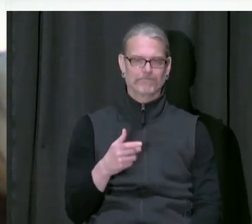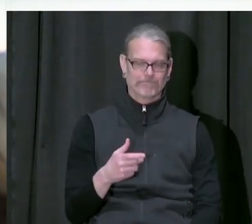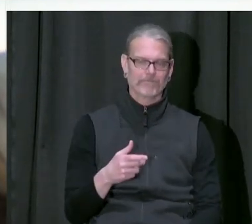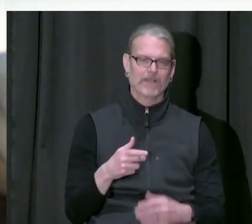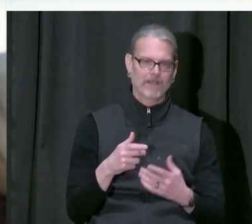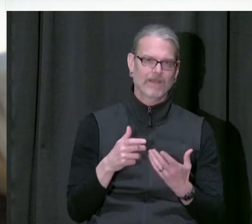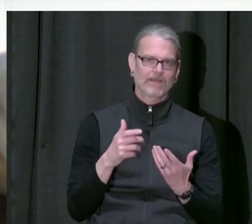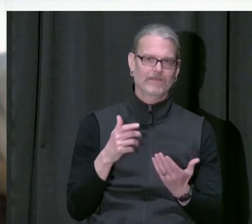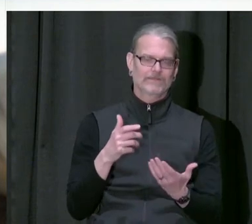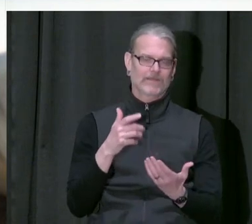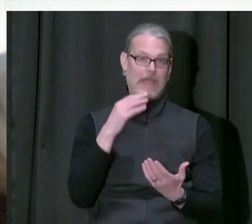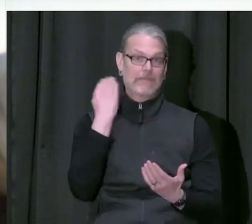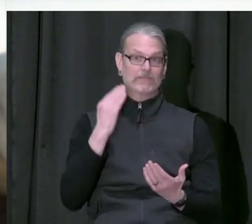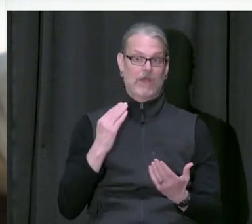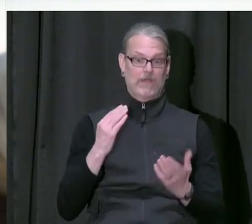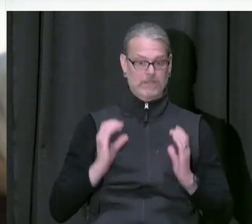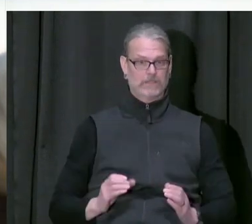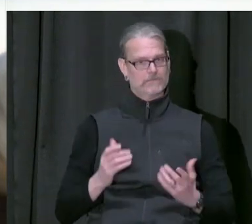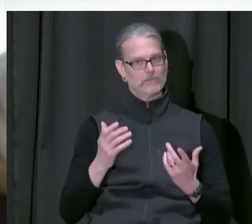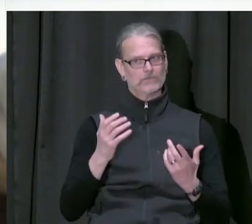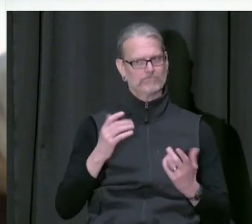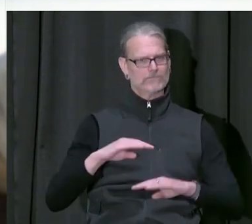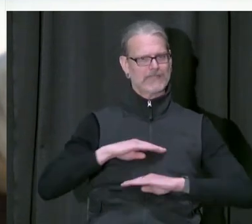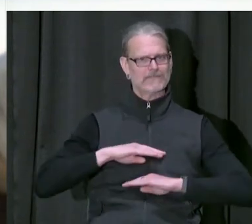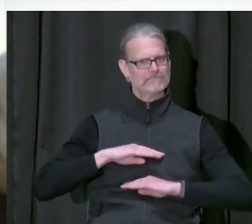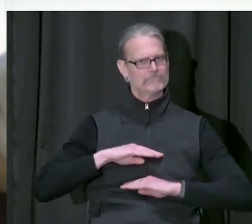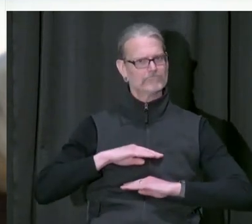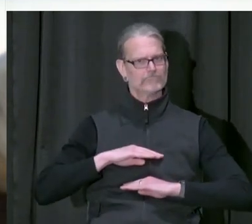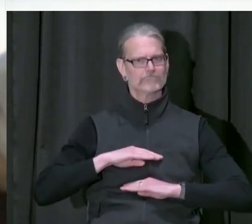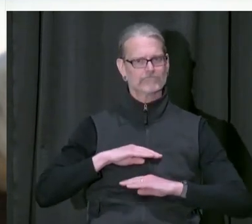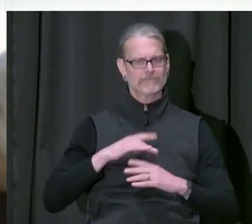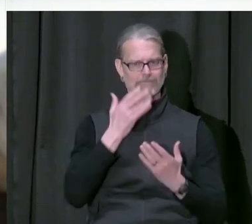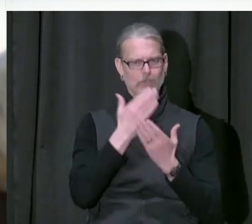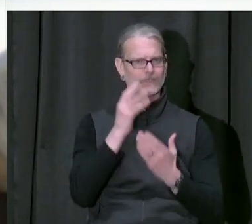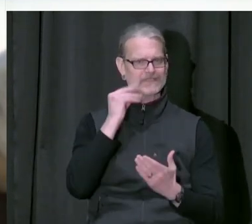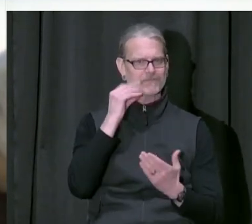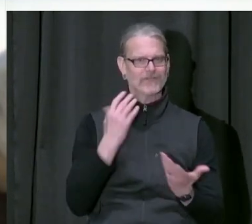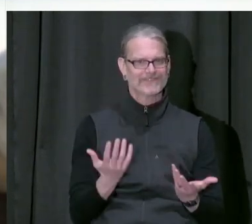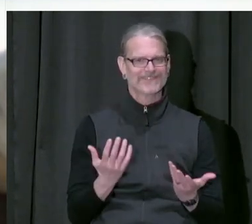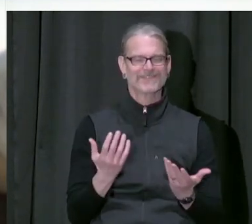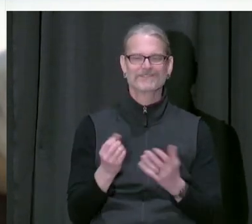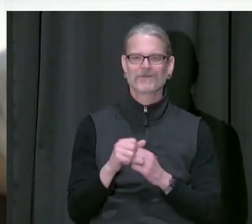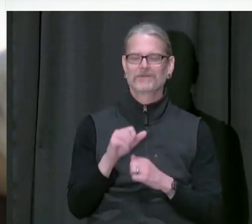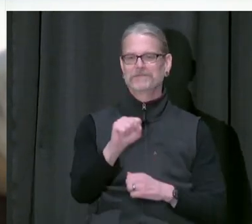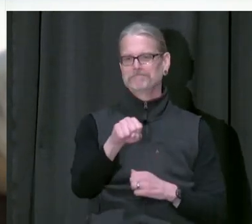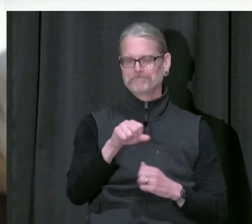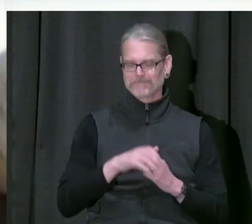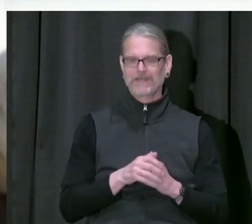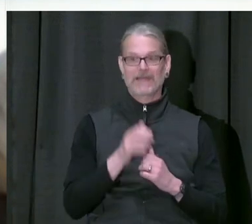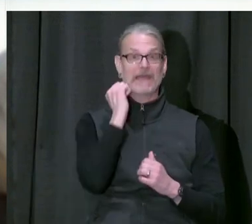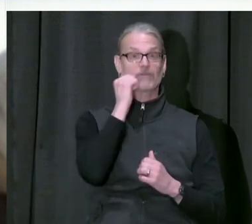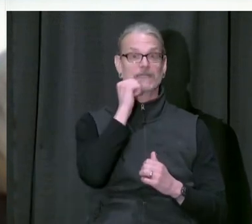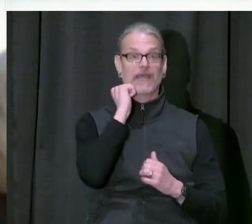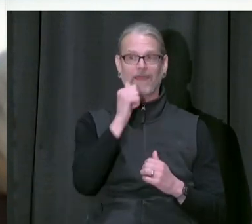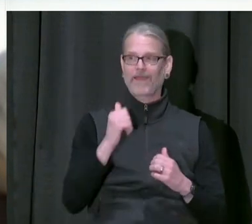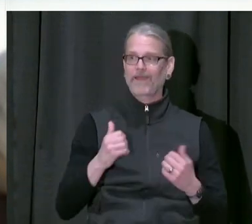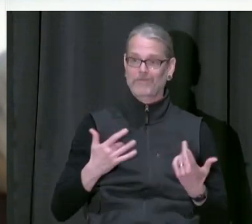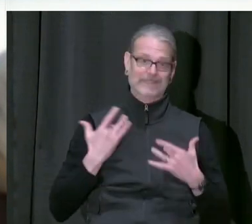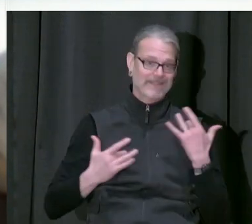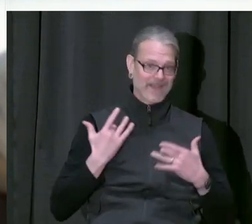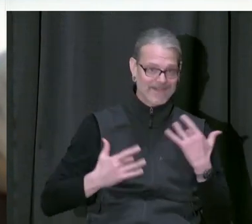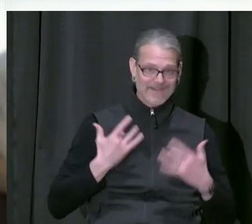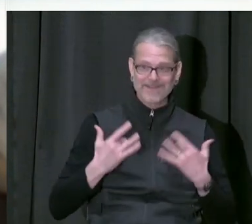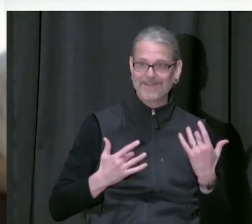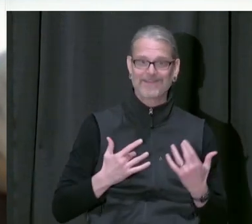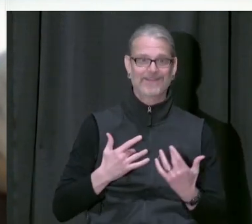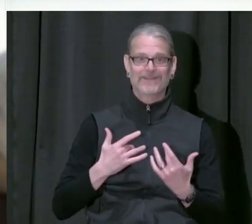very satisfactory final experience. So yeah, with that motive, I'm every day very excited to be doing